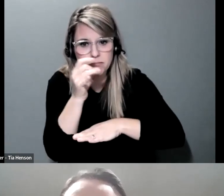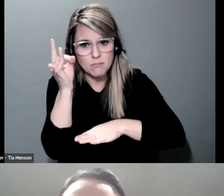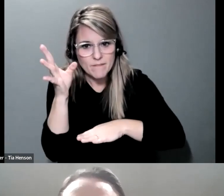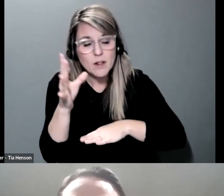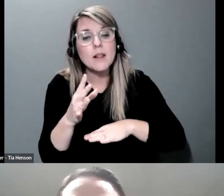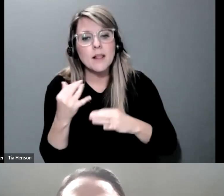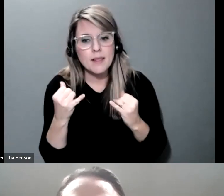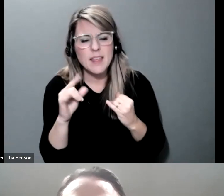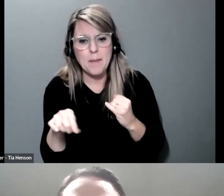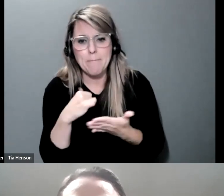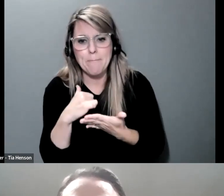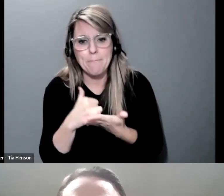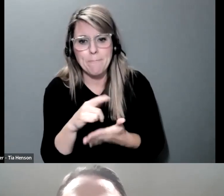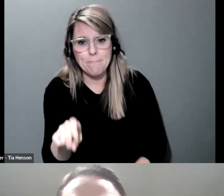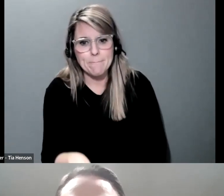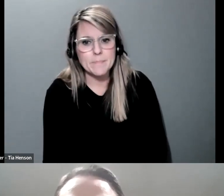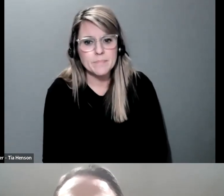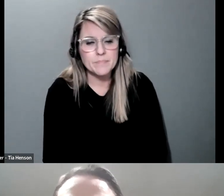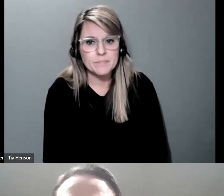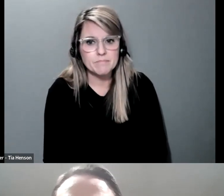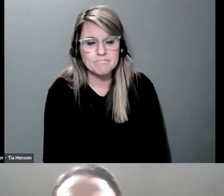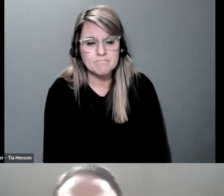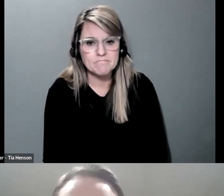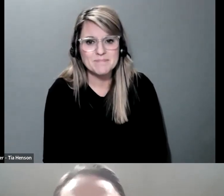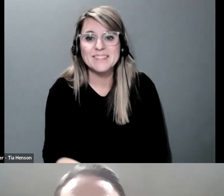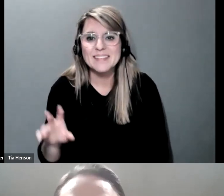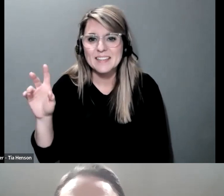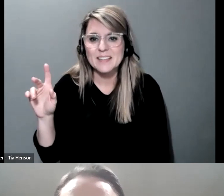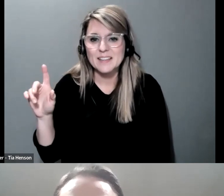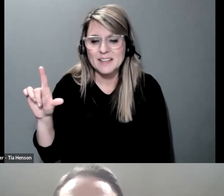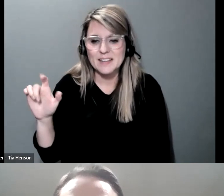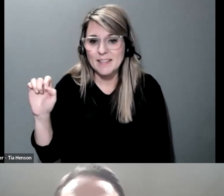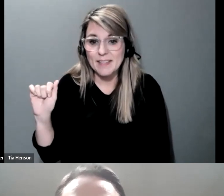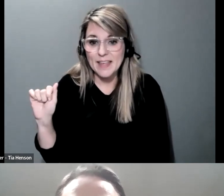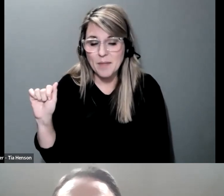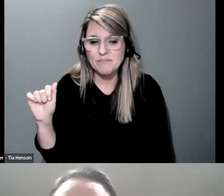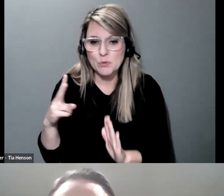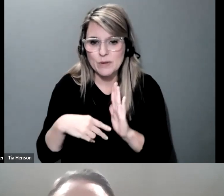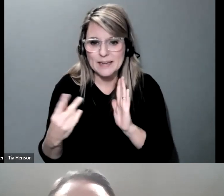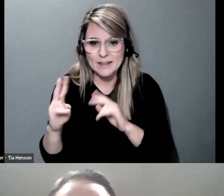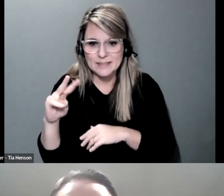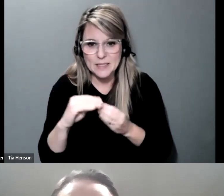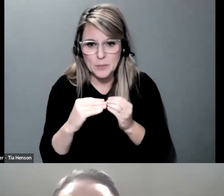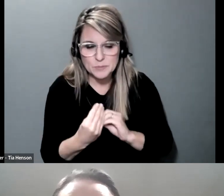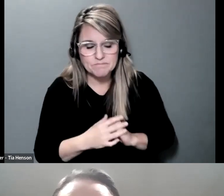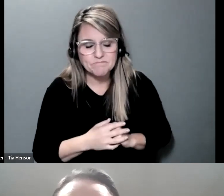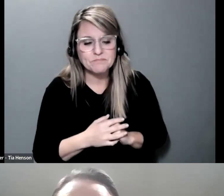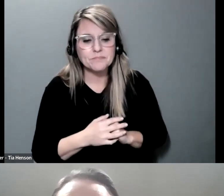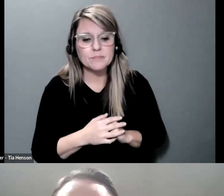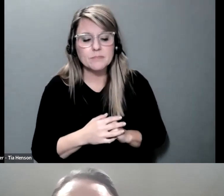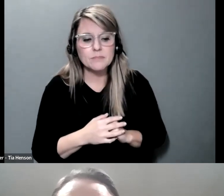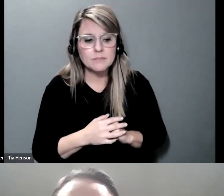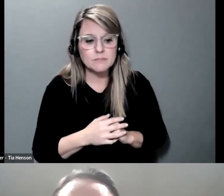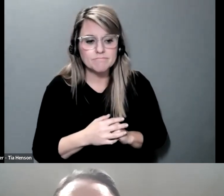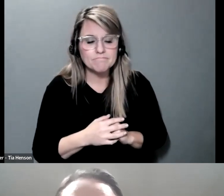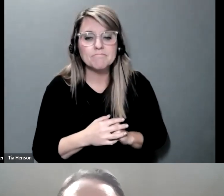Yes, I was on my other screen and not unmuting myself. What are you seeing concerning identity issues and